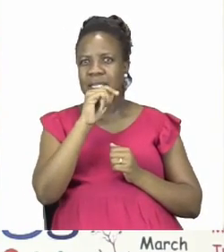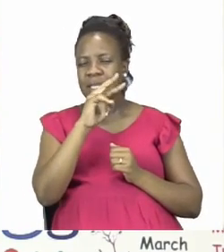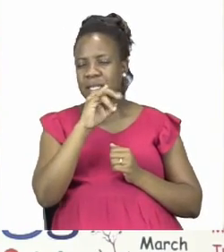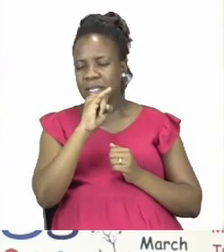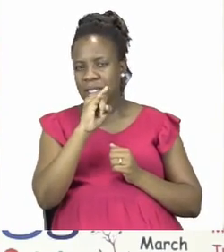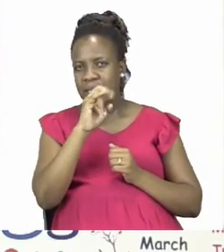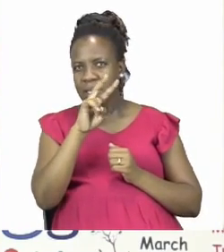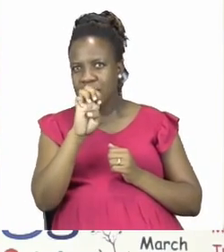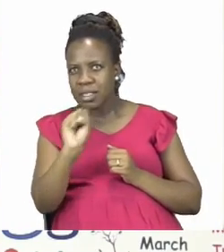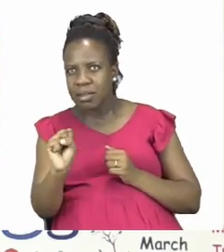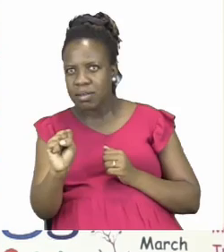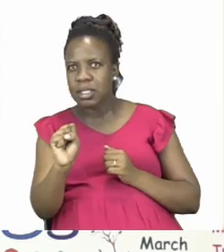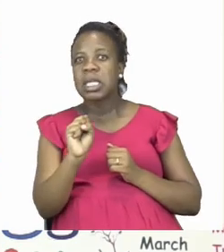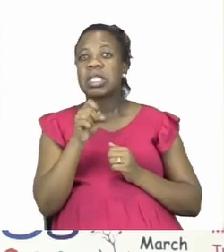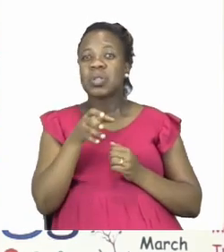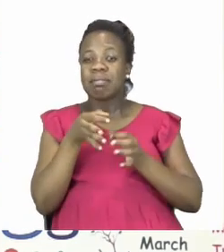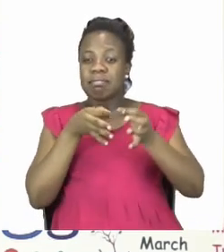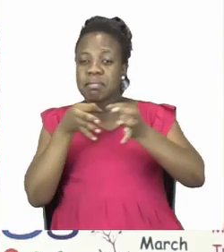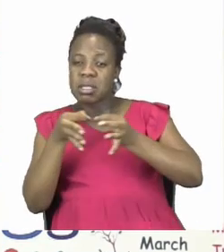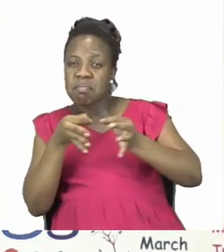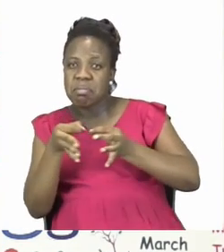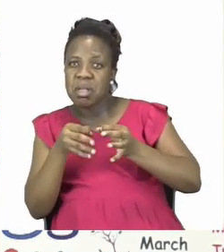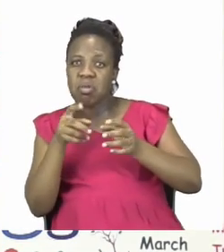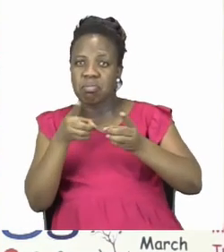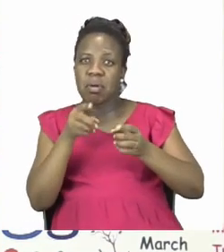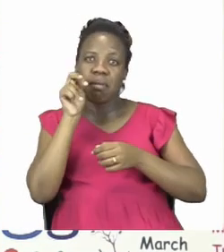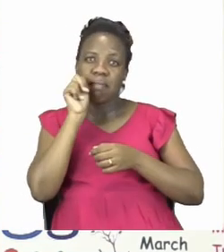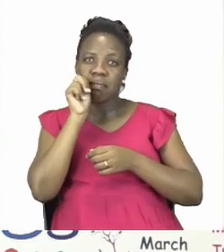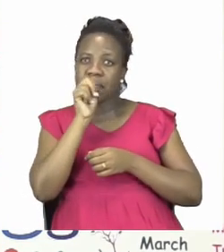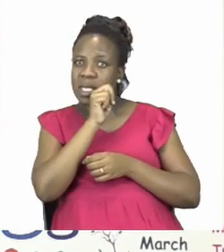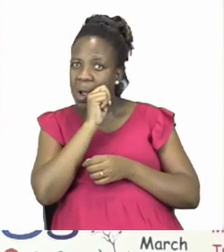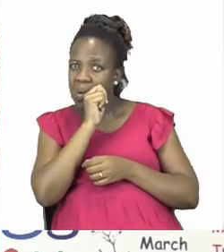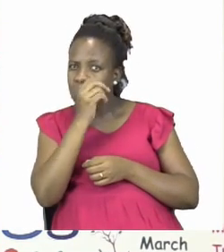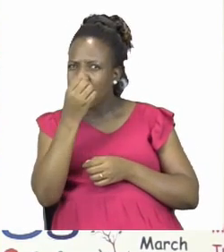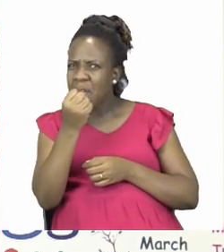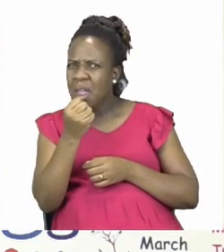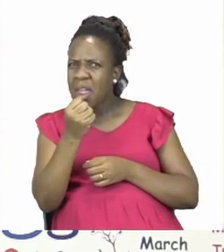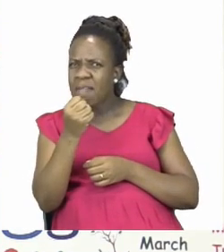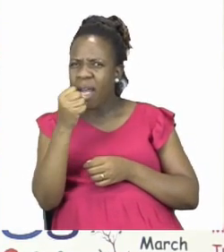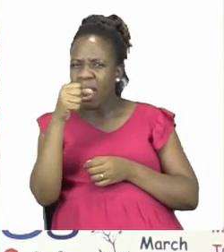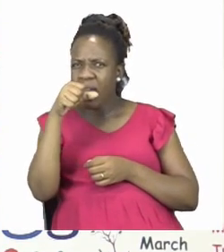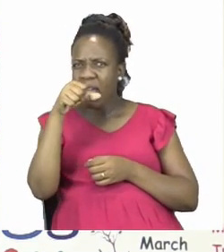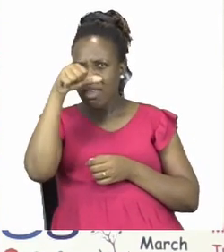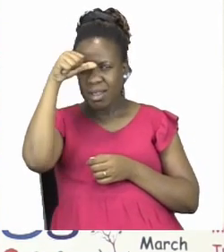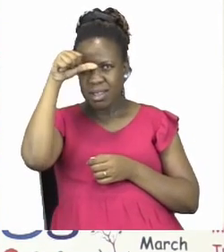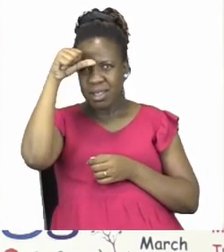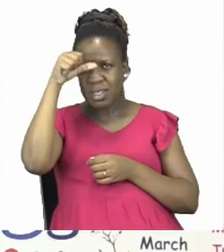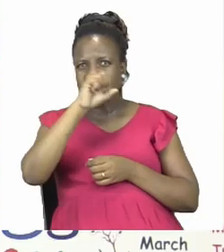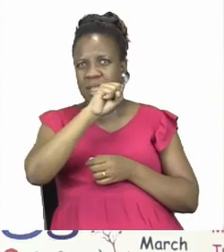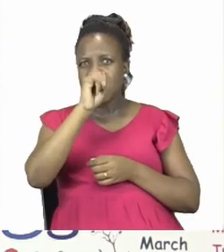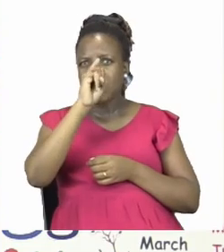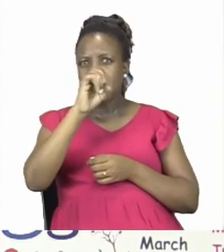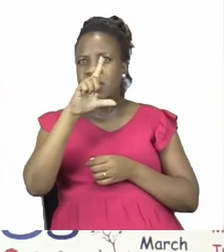explain nouns. So here we have the word silly. And then we have our